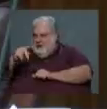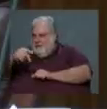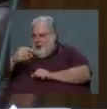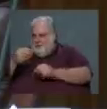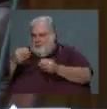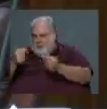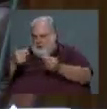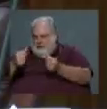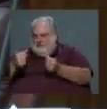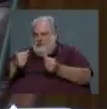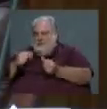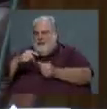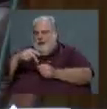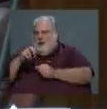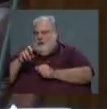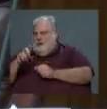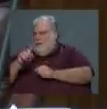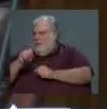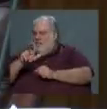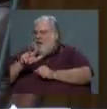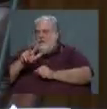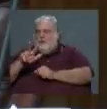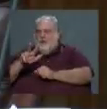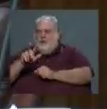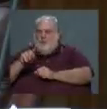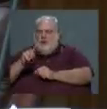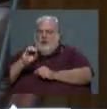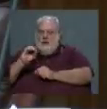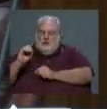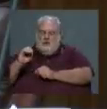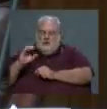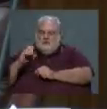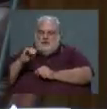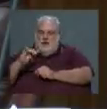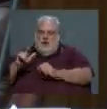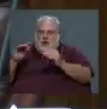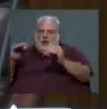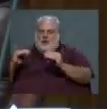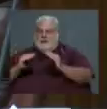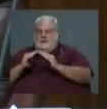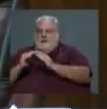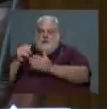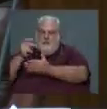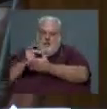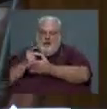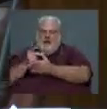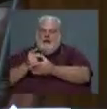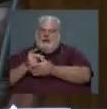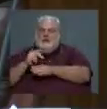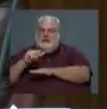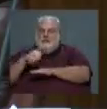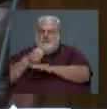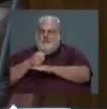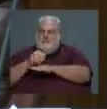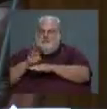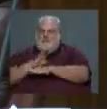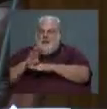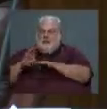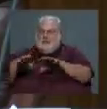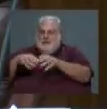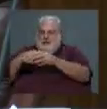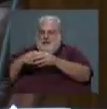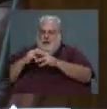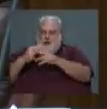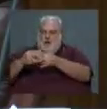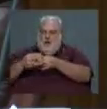form POD, located at 13,100 Chenal Parkway. An ordinance to approve a plan zoning development establish a plan commercial district